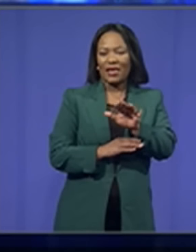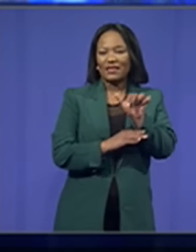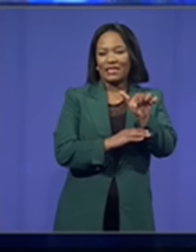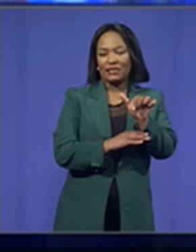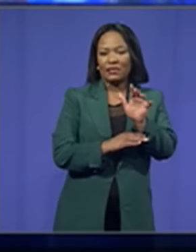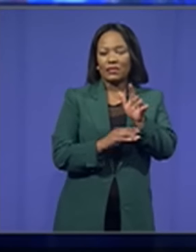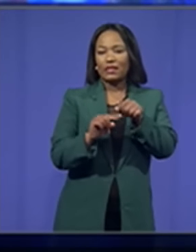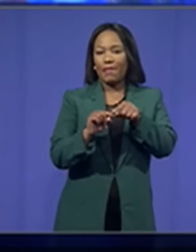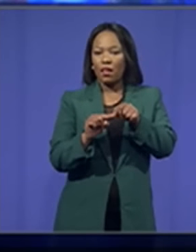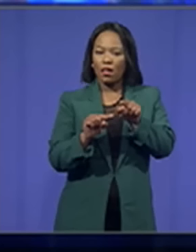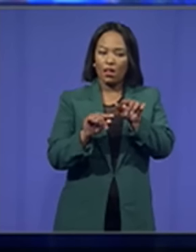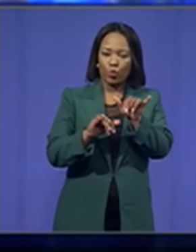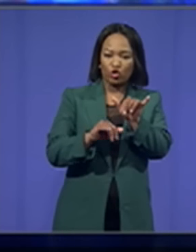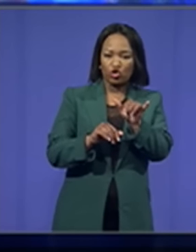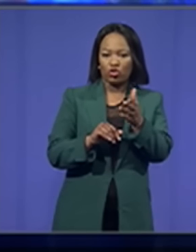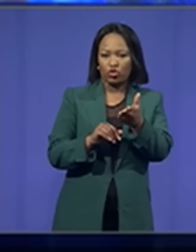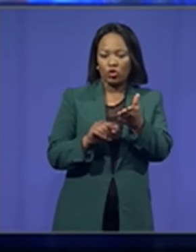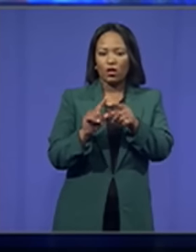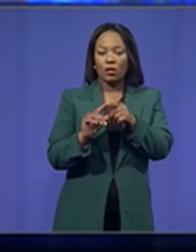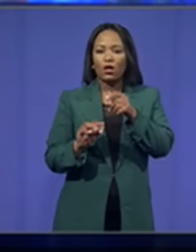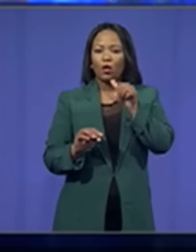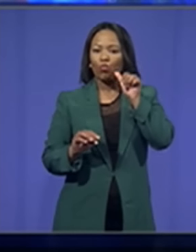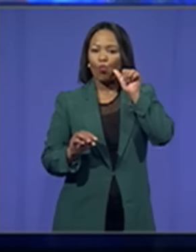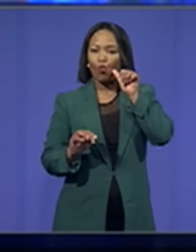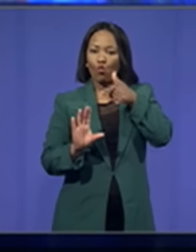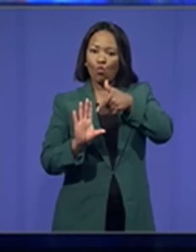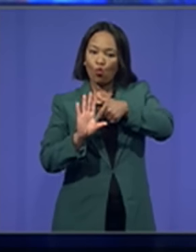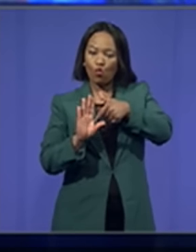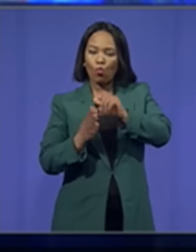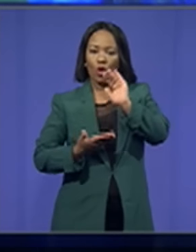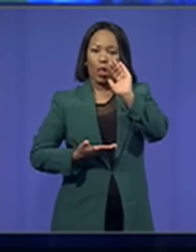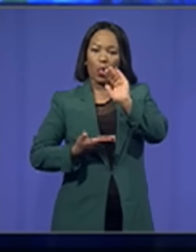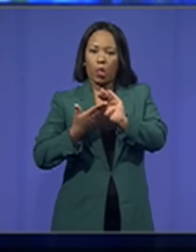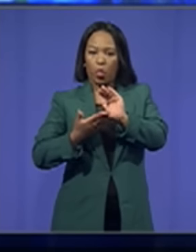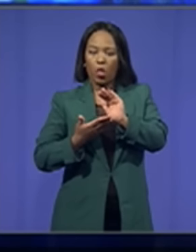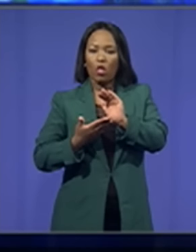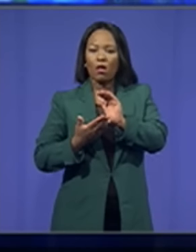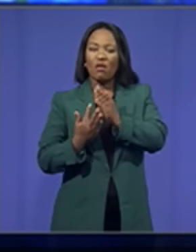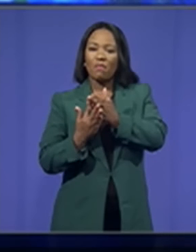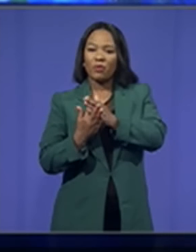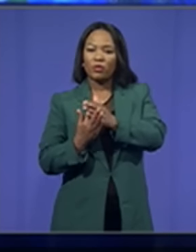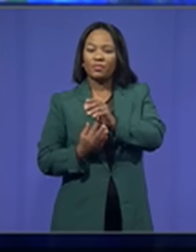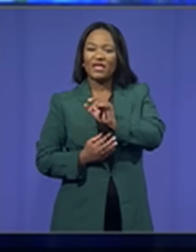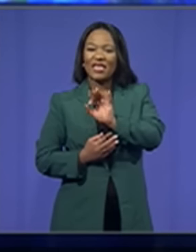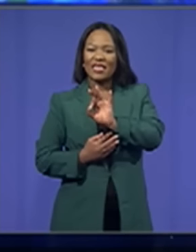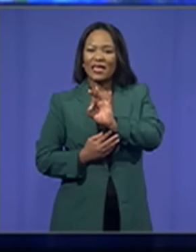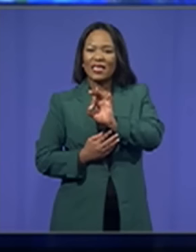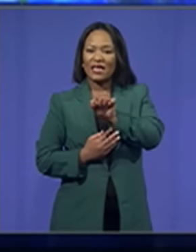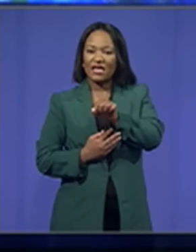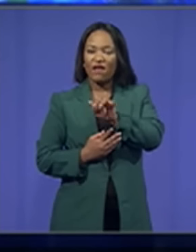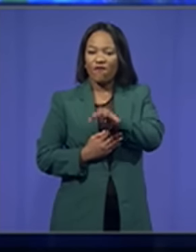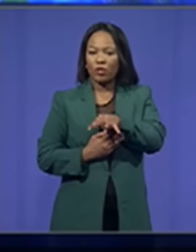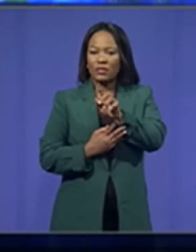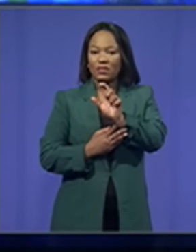na ke ya mofuta ofe. Theko ya diesel le yona e lebeletswe hore e tla theoha ka diranta tse pakeng tsa R3.14